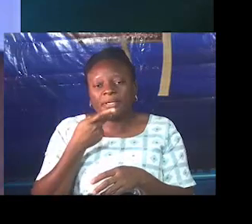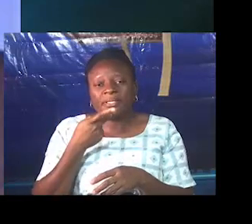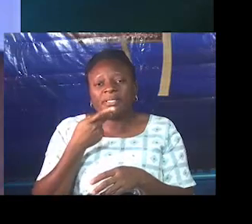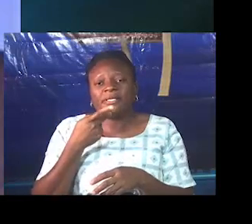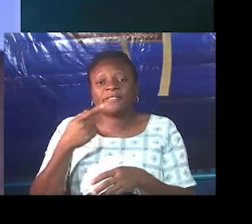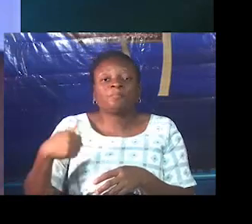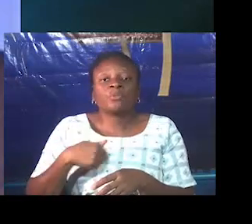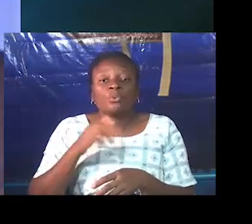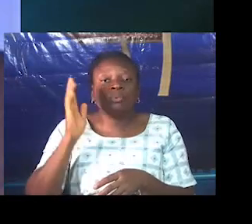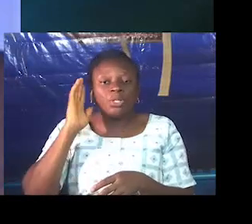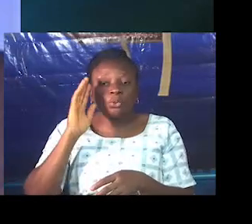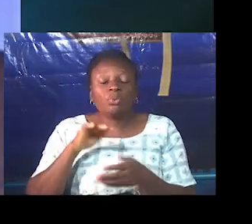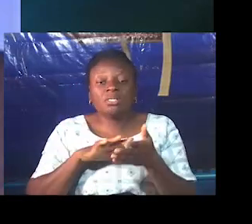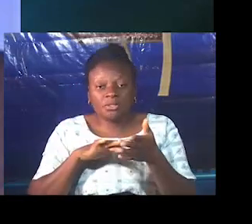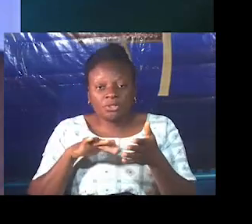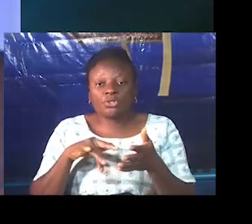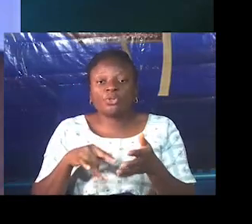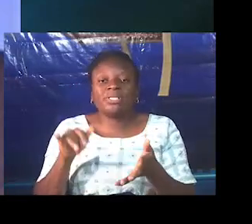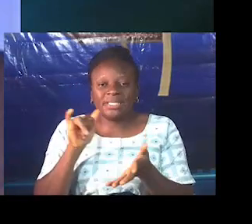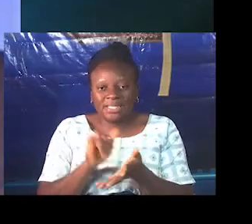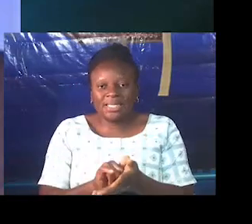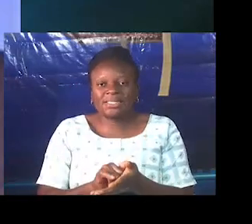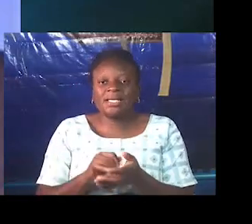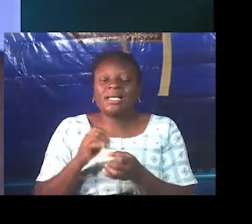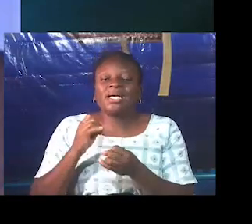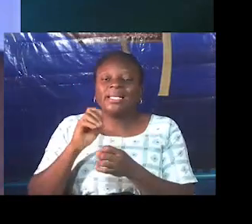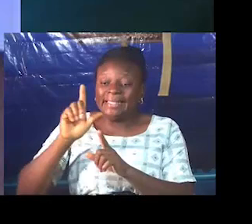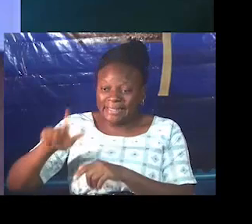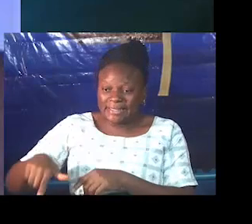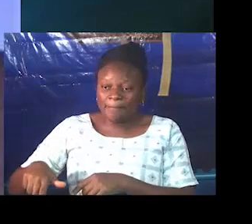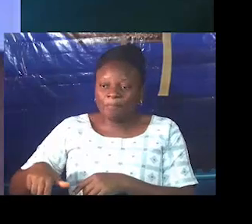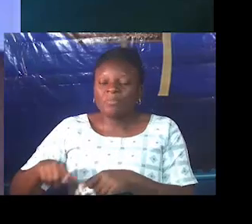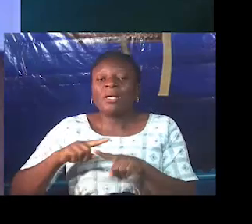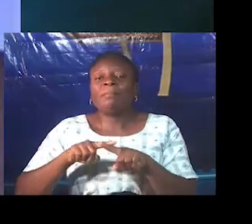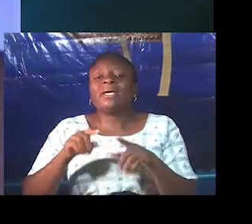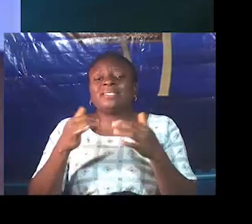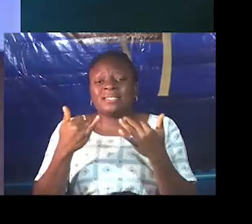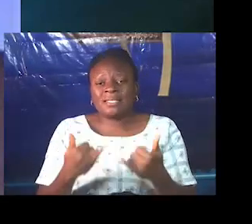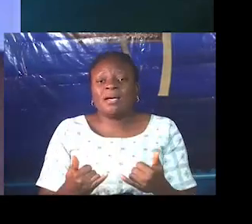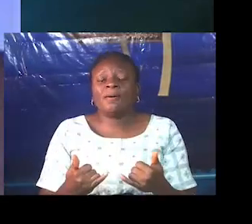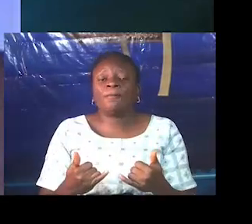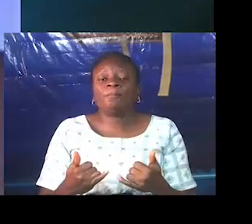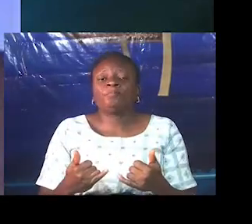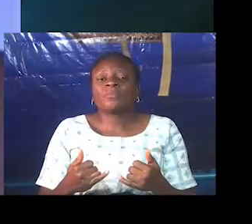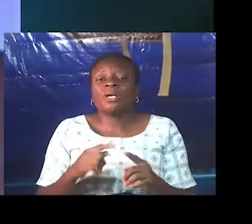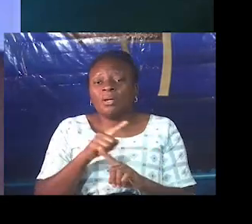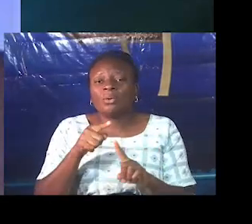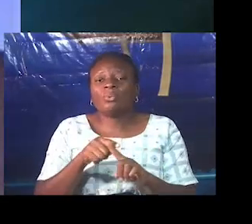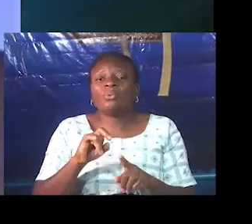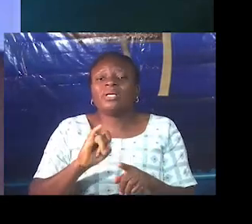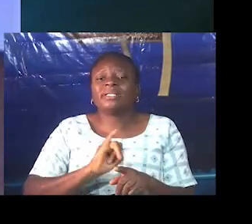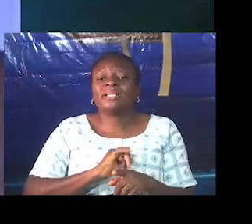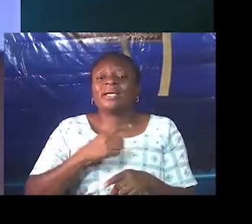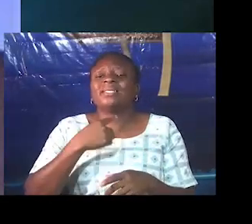will not be a hindrance. That is going to come in his own way. But what I'm dealing with is this. The man that